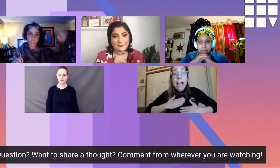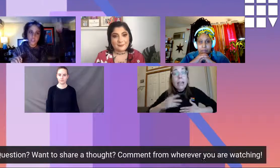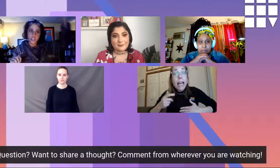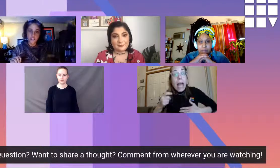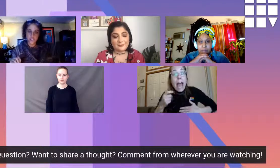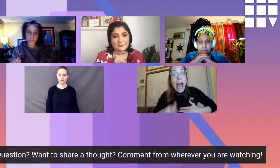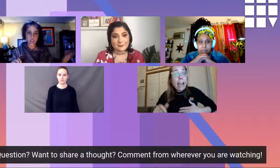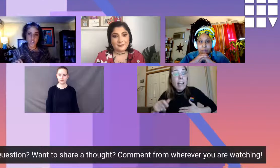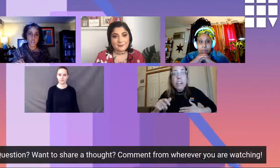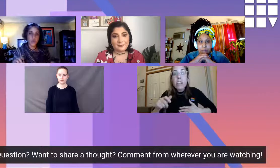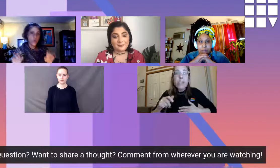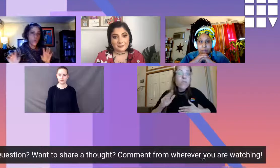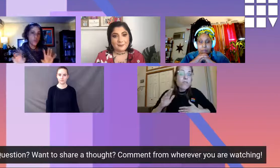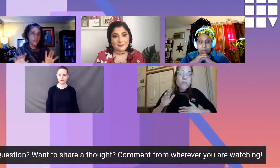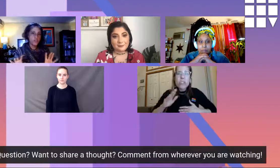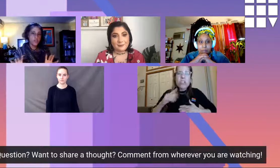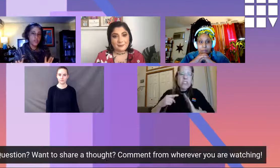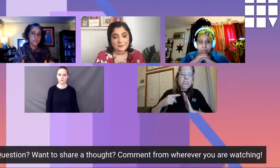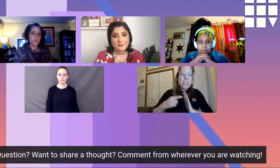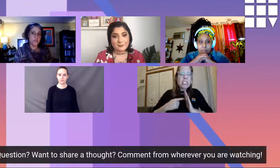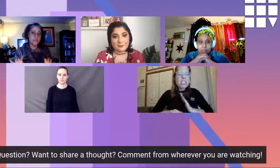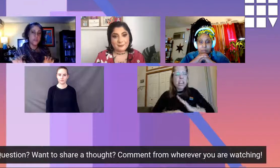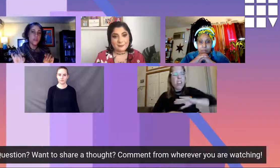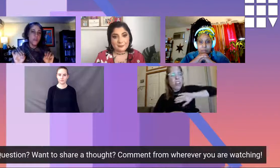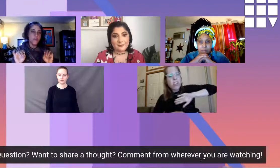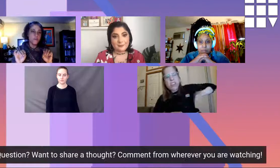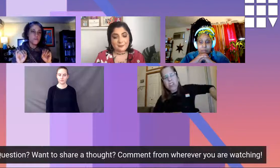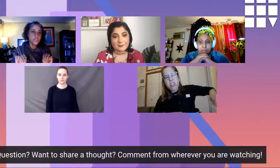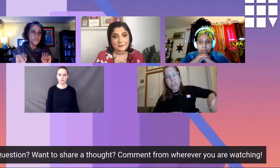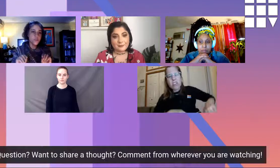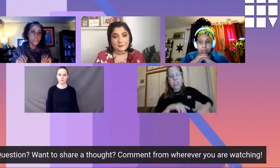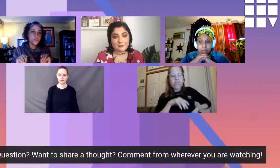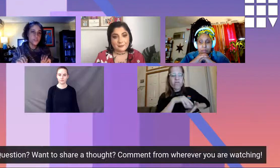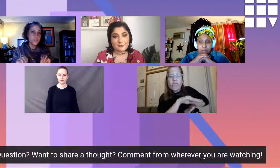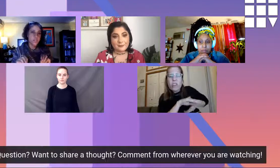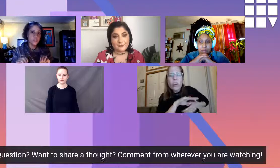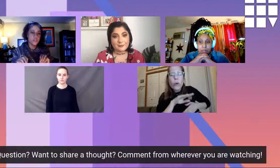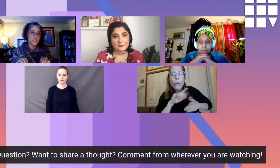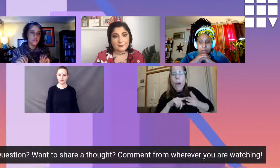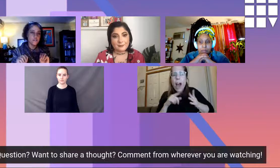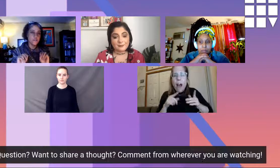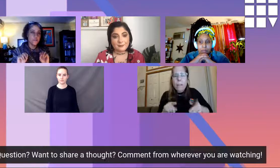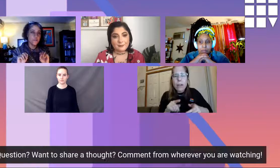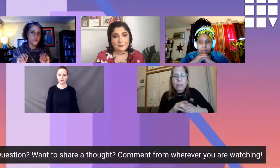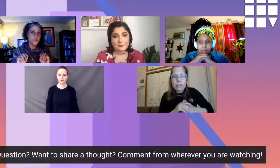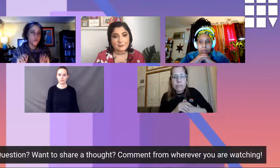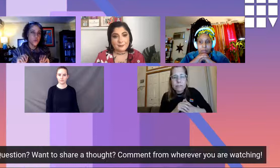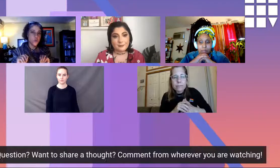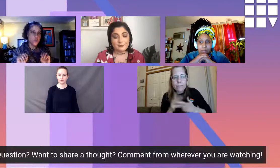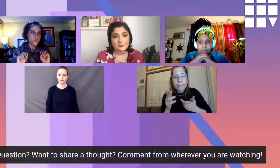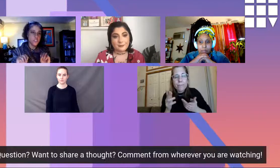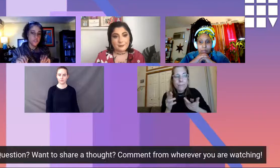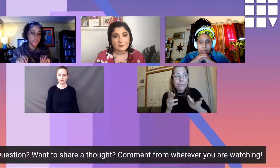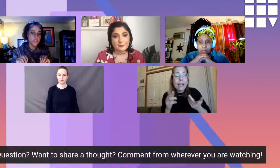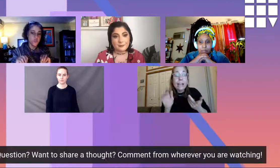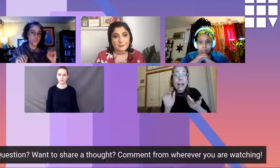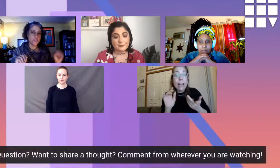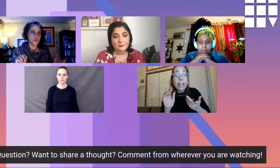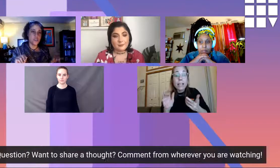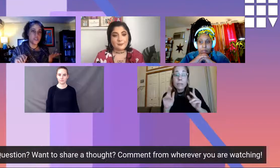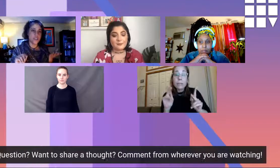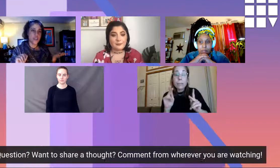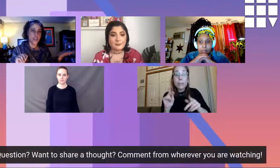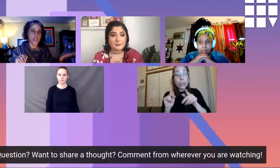want you to think of and answer all of this too. What has that pushback been? But specifically, what does the pushback look like from those who you stepped into